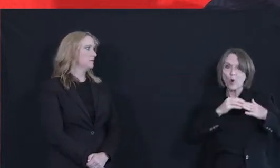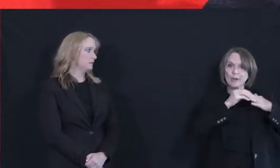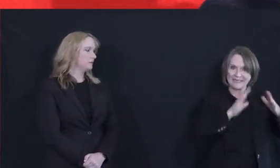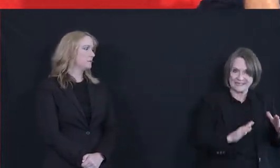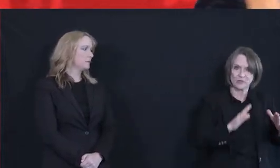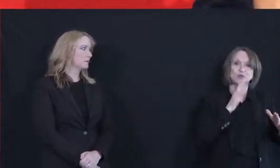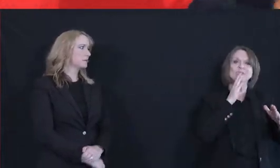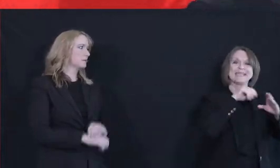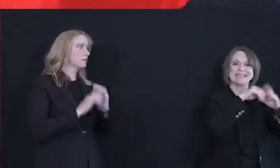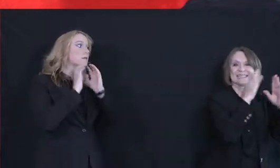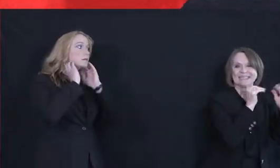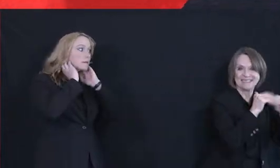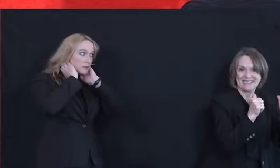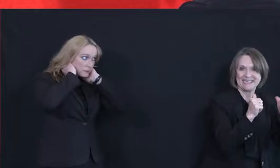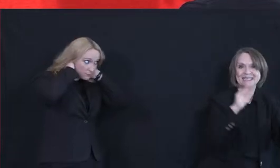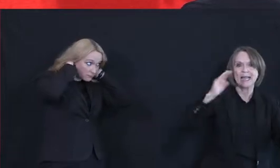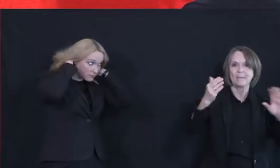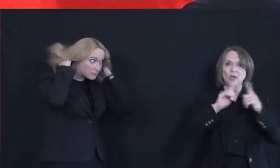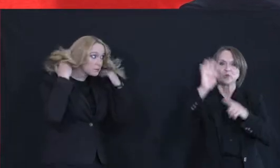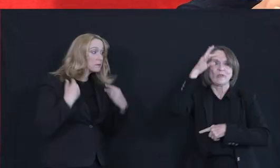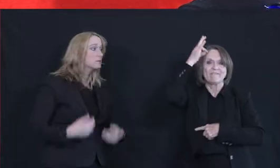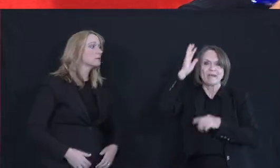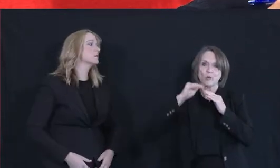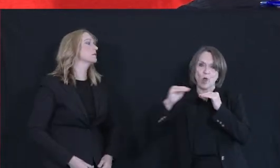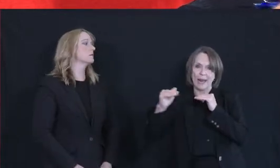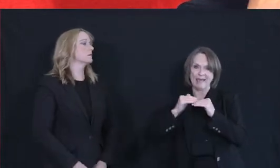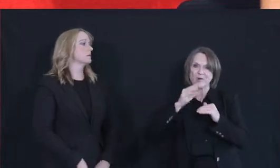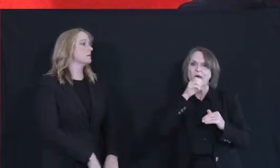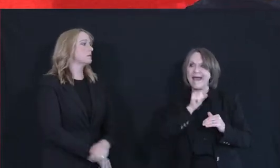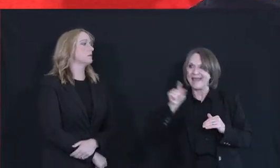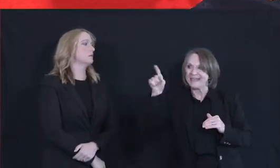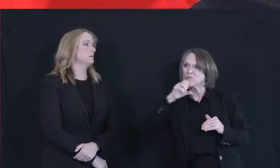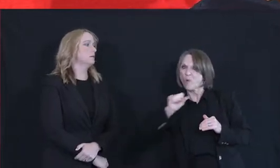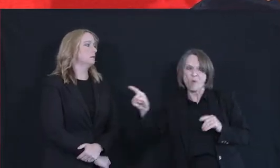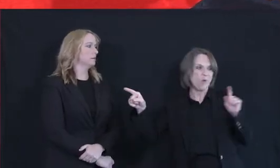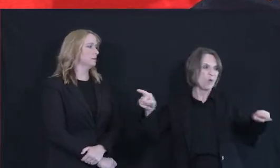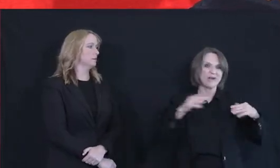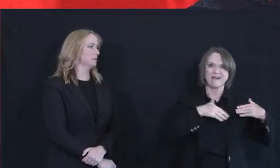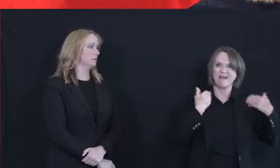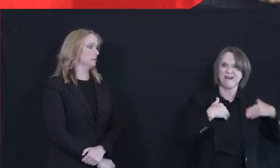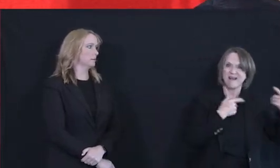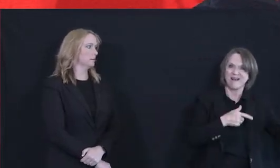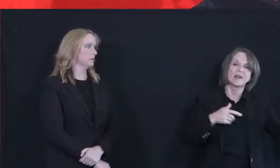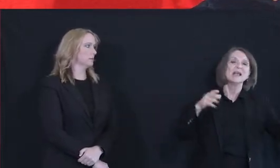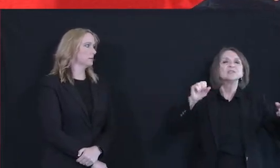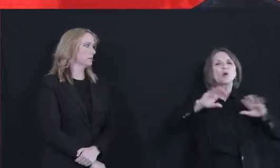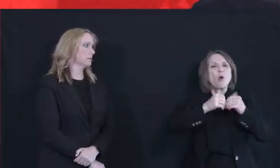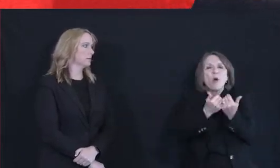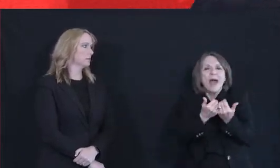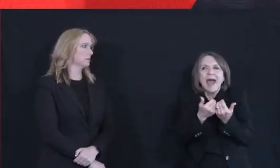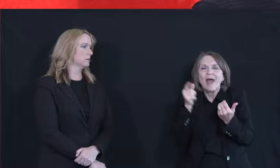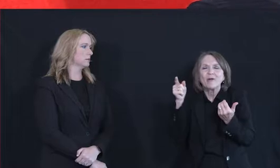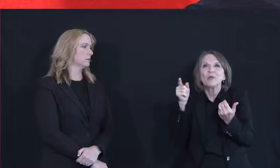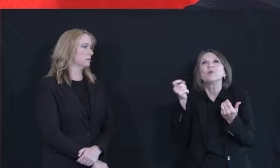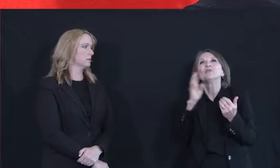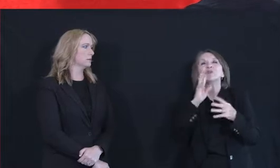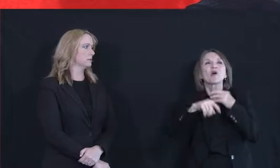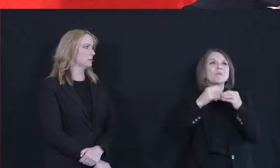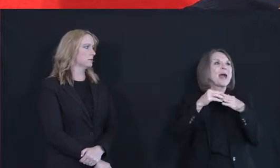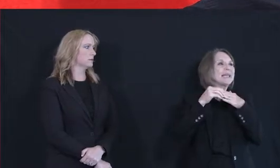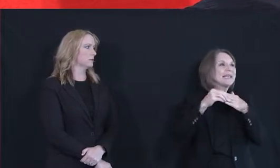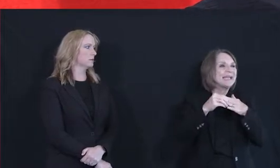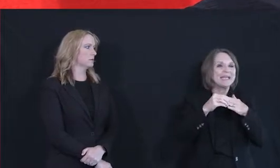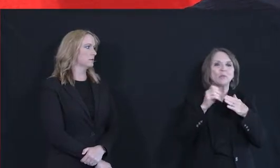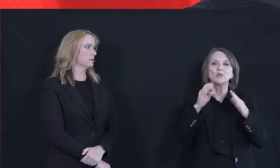across the country and the federal level and I wonder how you when you talk about leading with your peers across the country